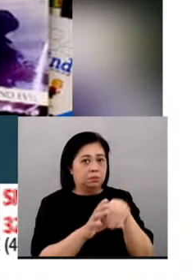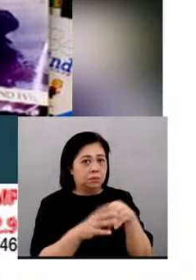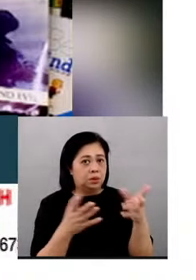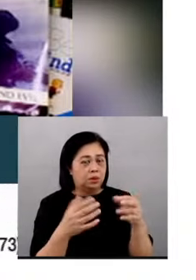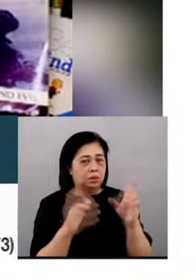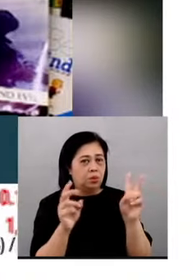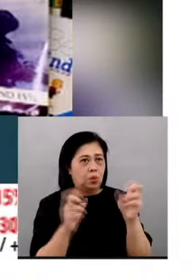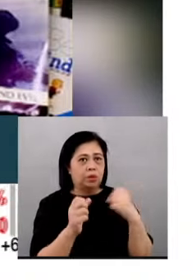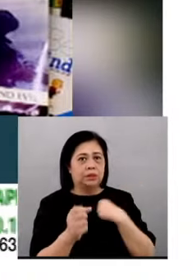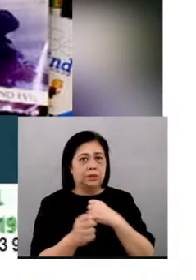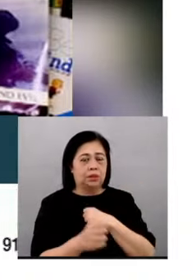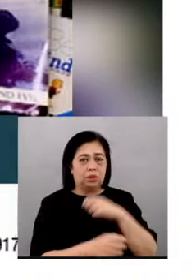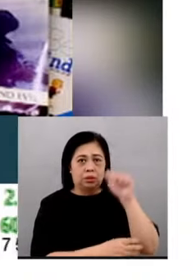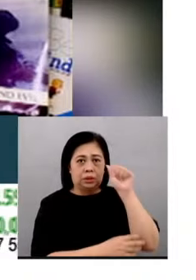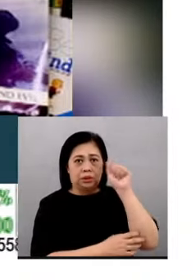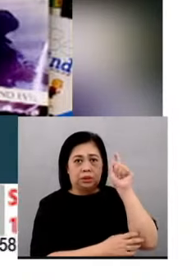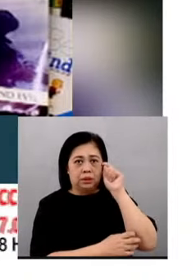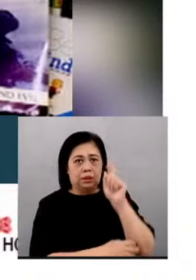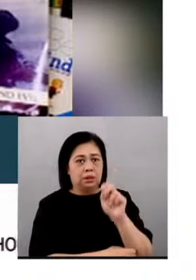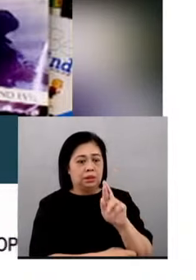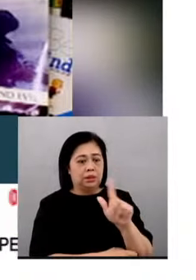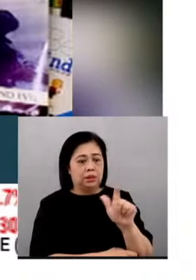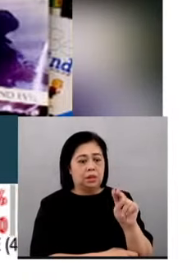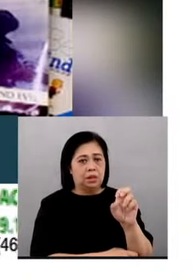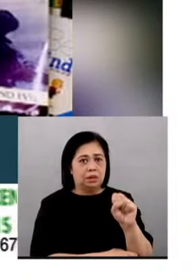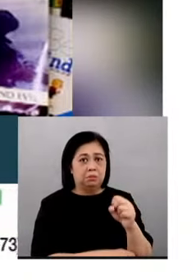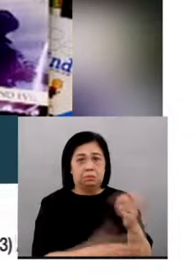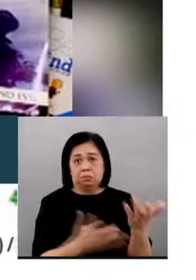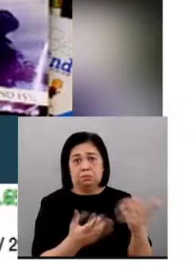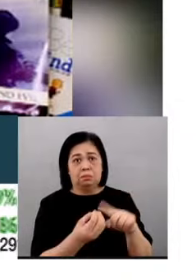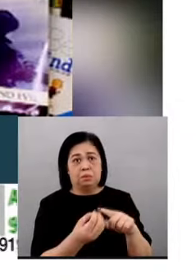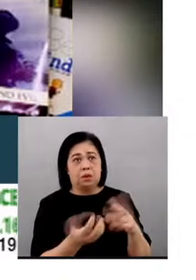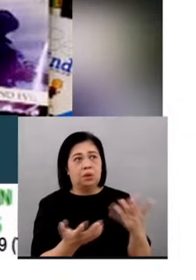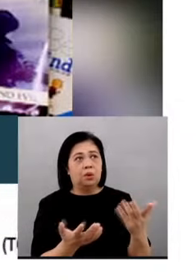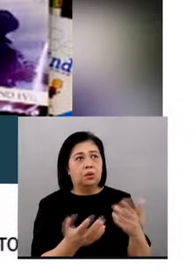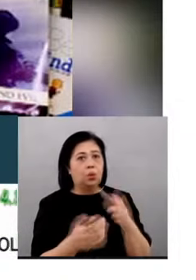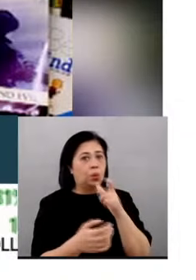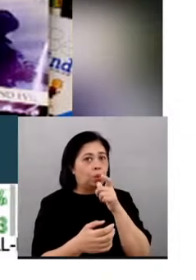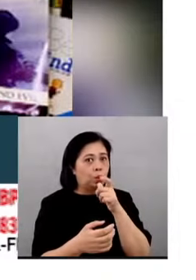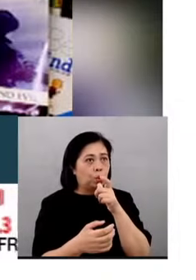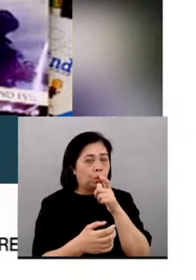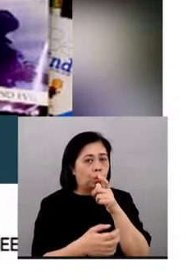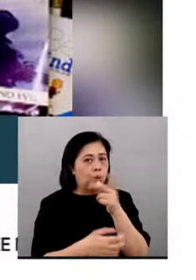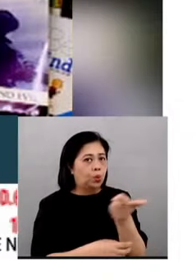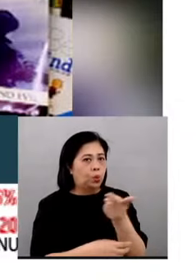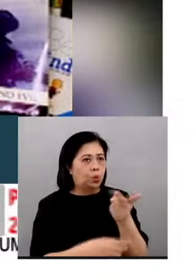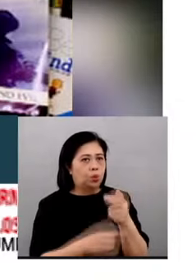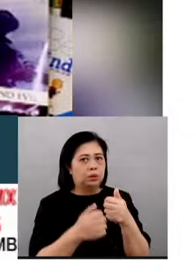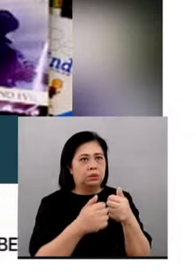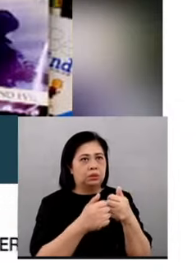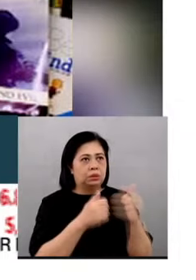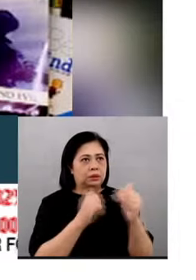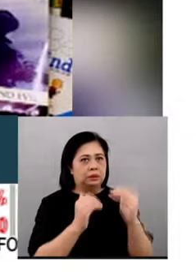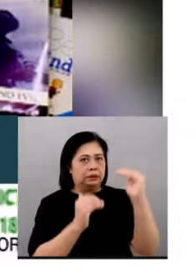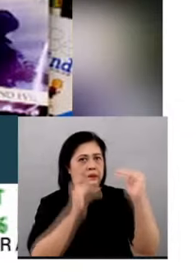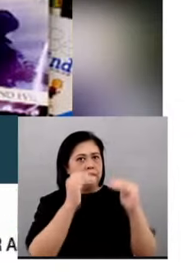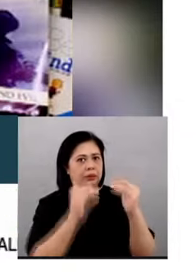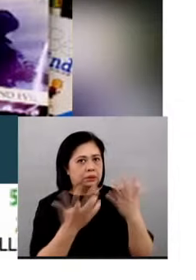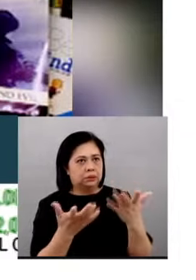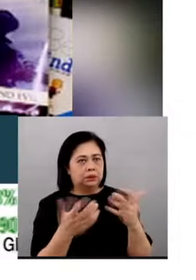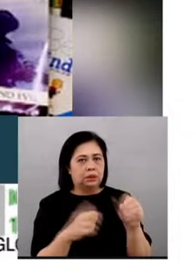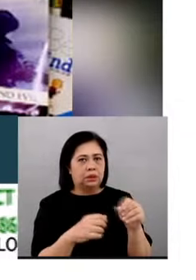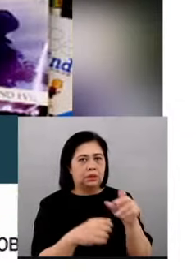Senator Trillanes. So I suppose that would be about who's has the lead in the